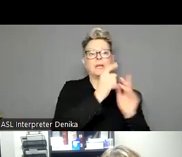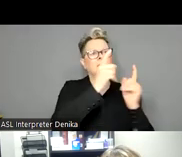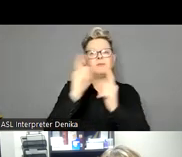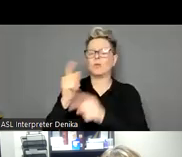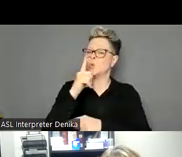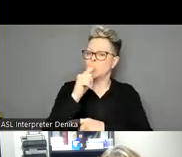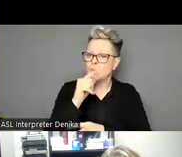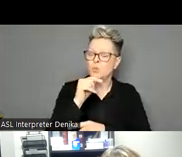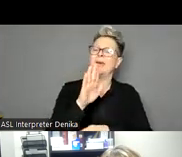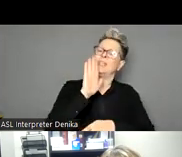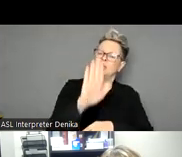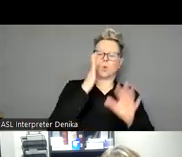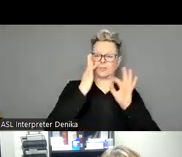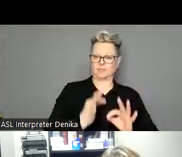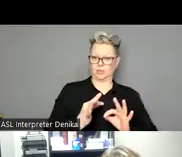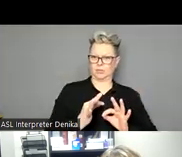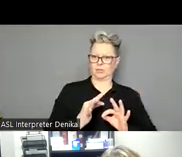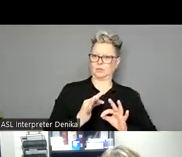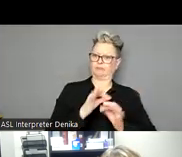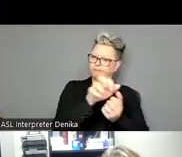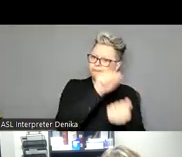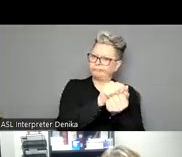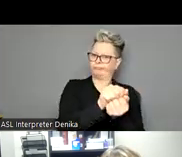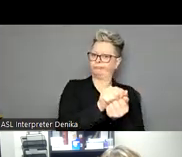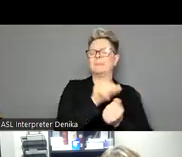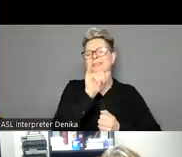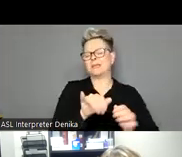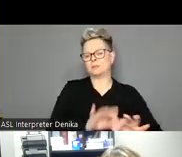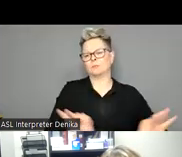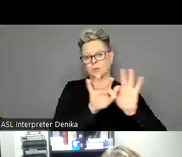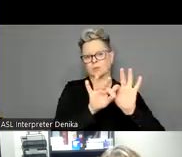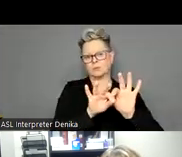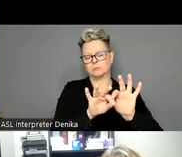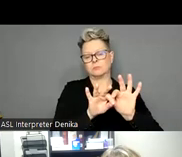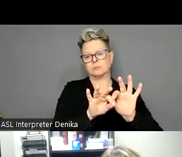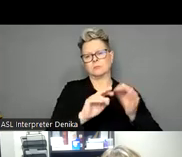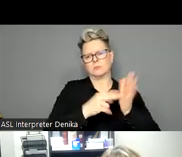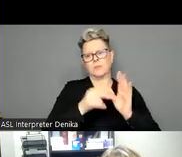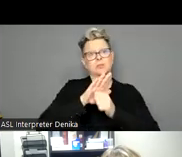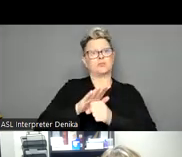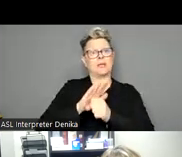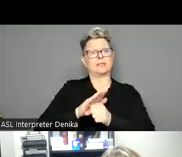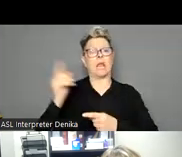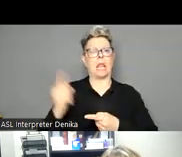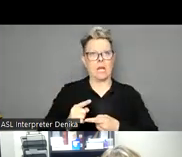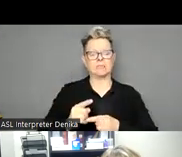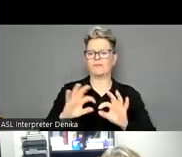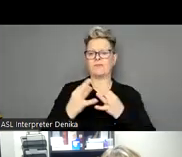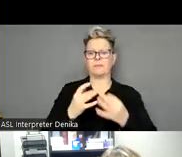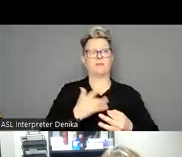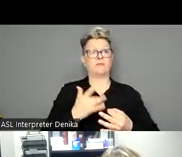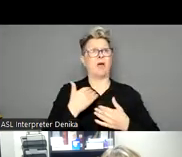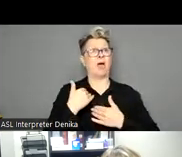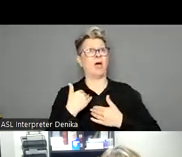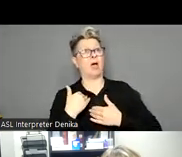and having that available can really reduce the stress for the people who are left behind. It also